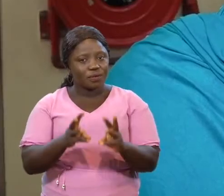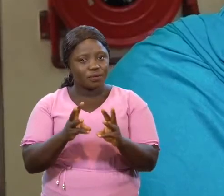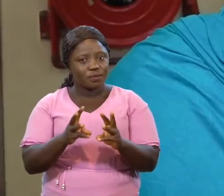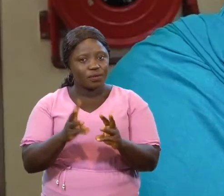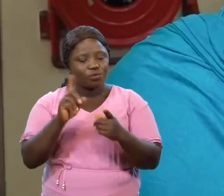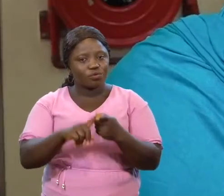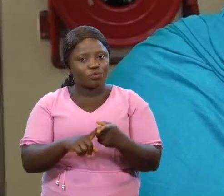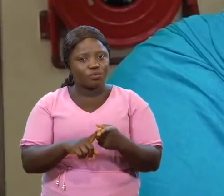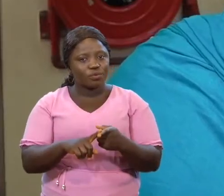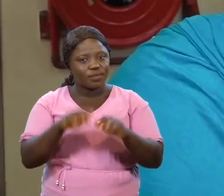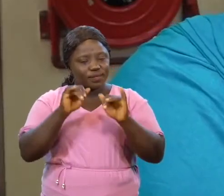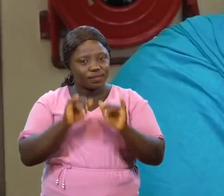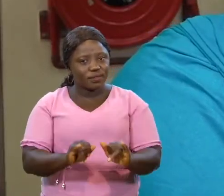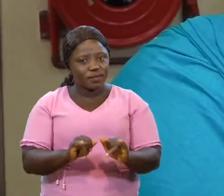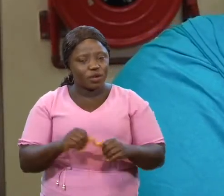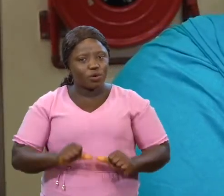way